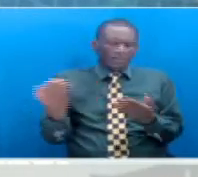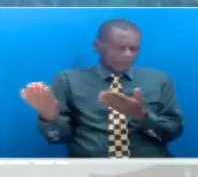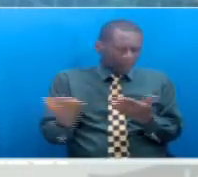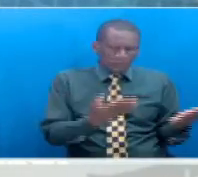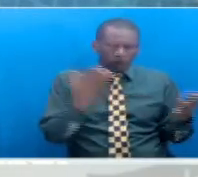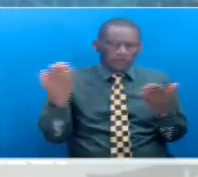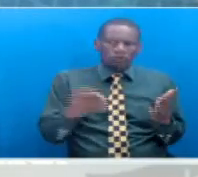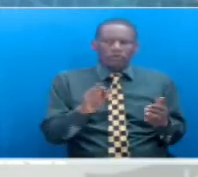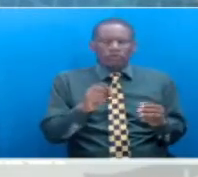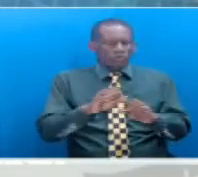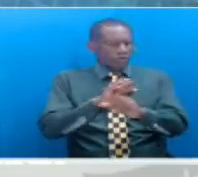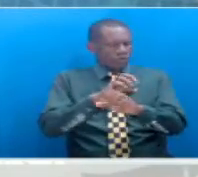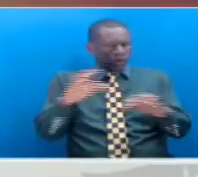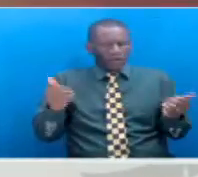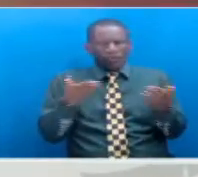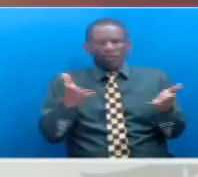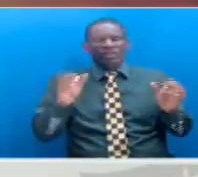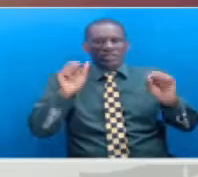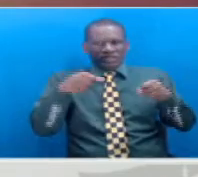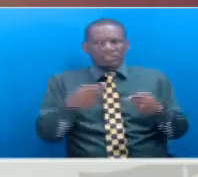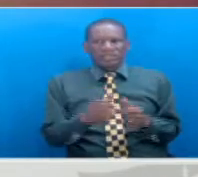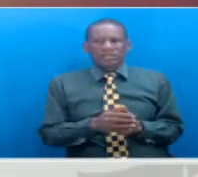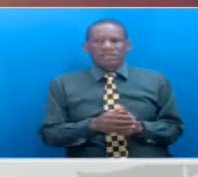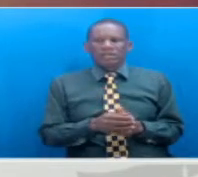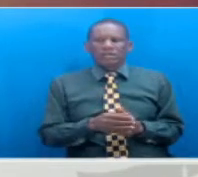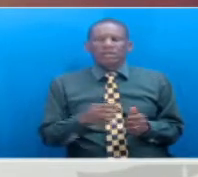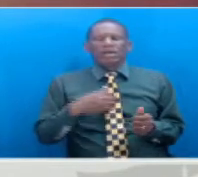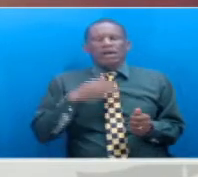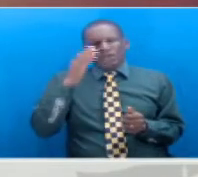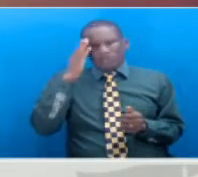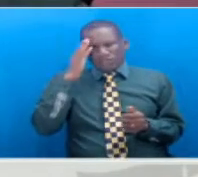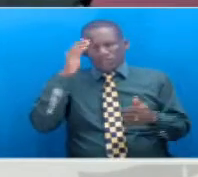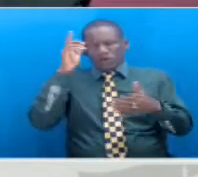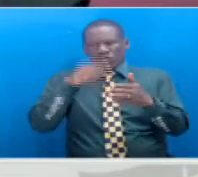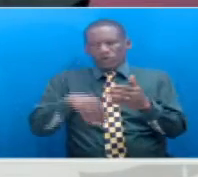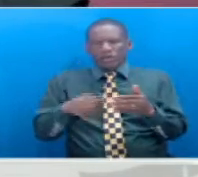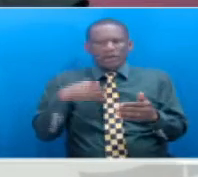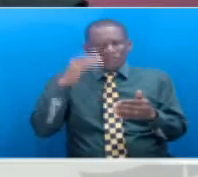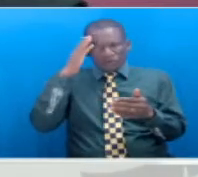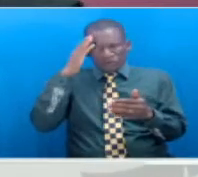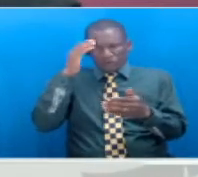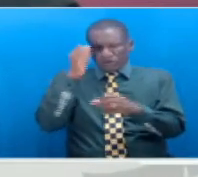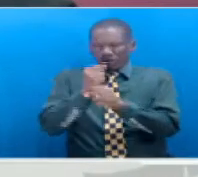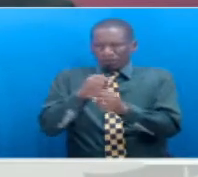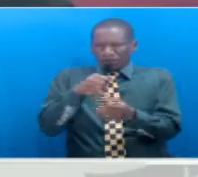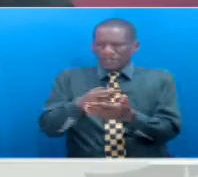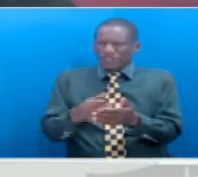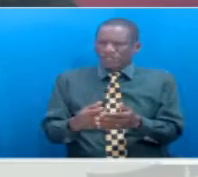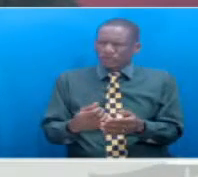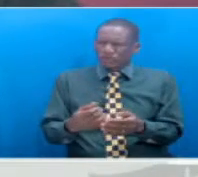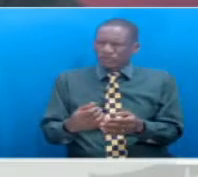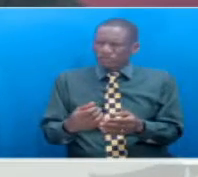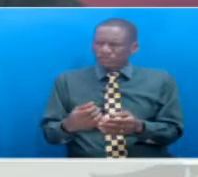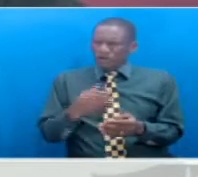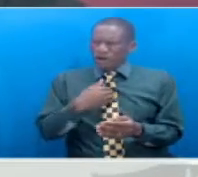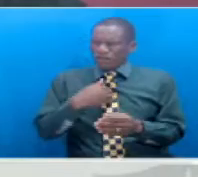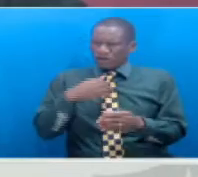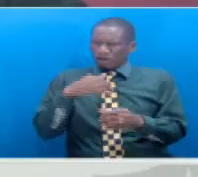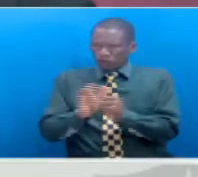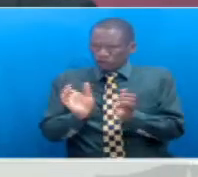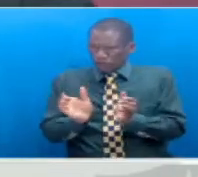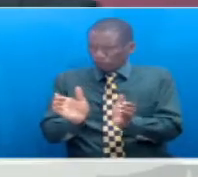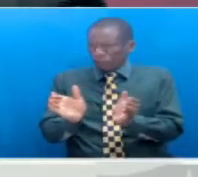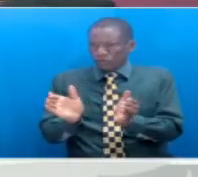you're on top of things? Yeah. We are on top Really? of things. Yes. I think what made it to have a lot of pressure